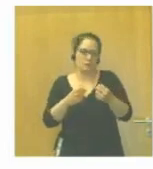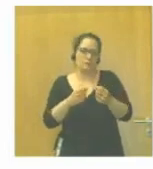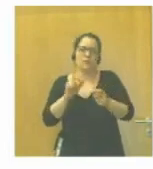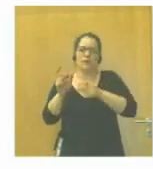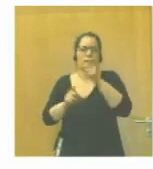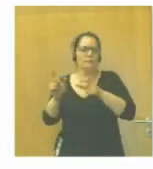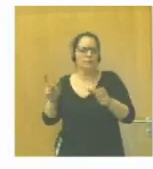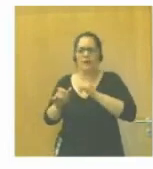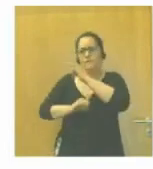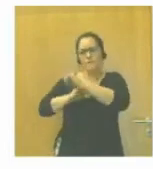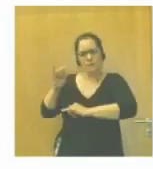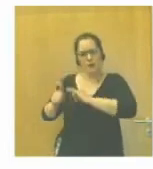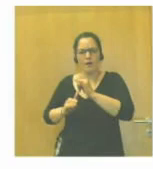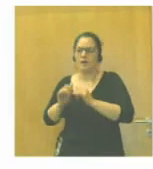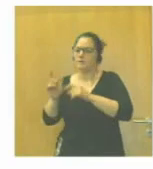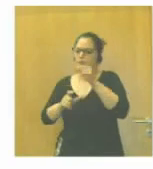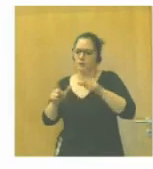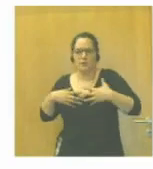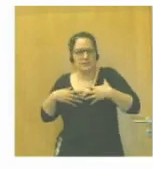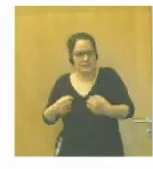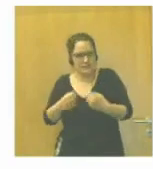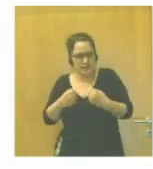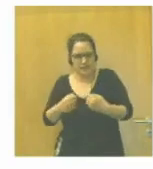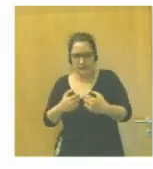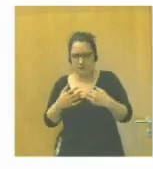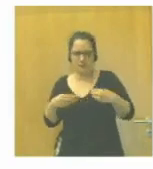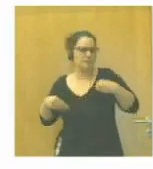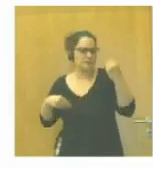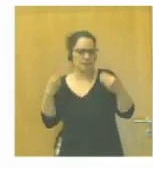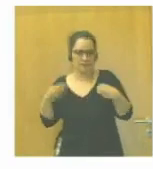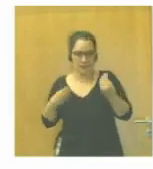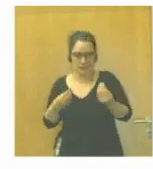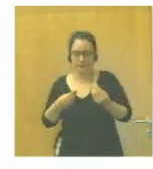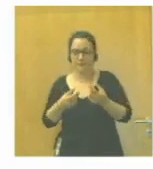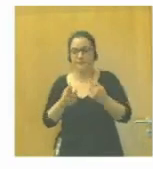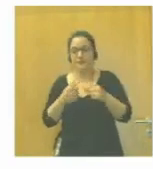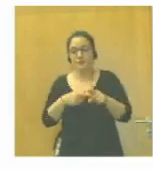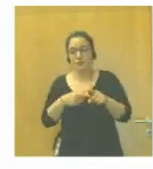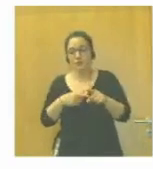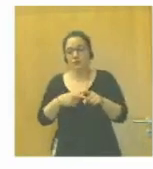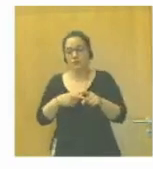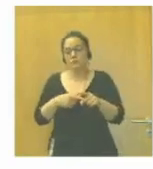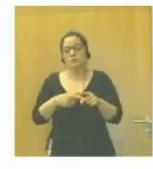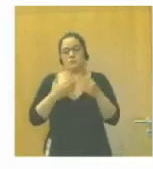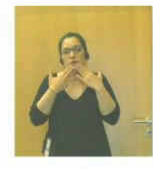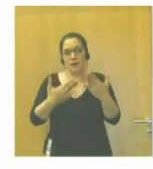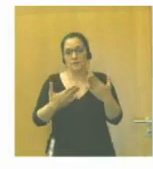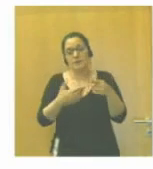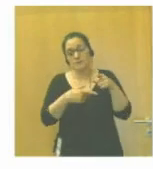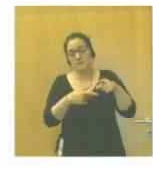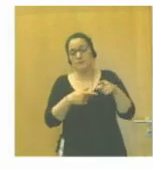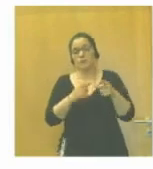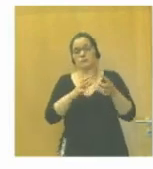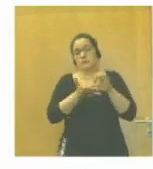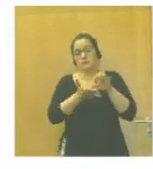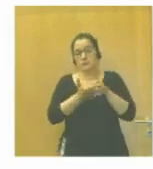that system. Part of leadership ensures that the staff who are doing this hard work are also cared for